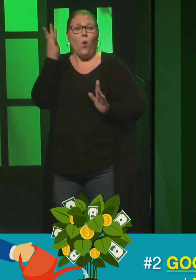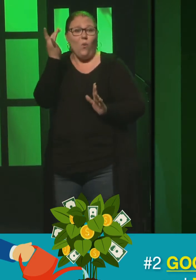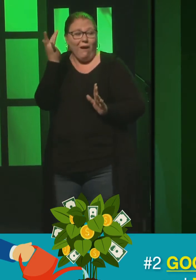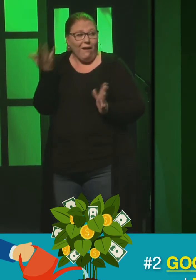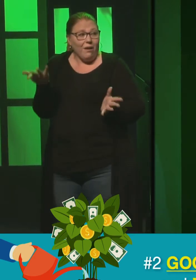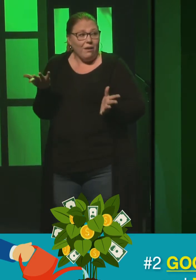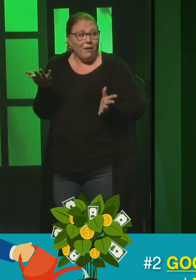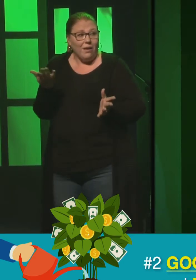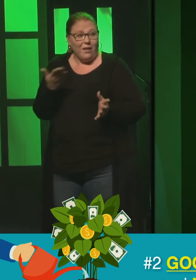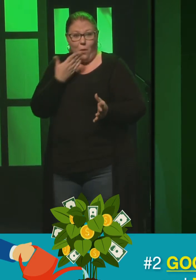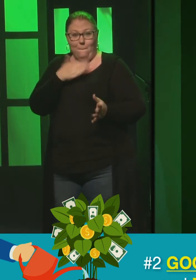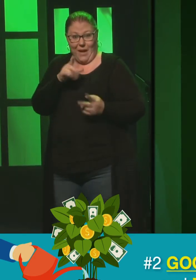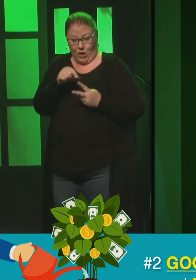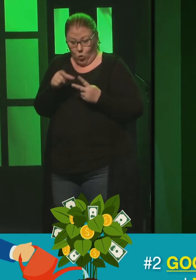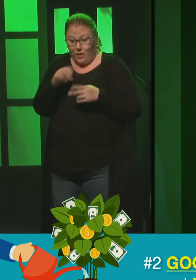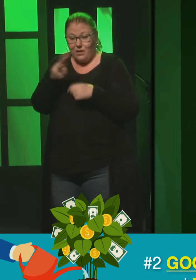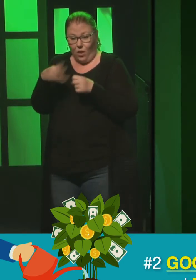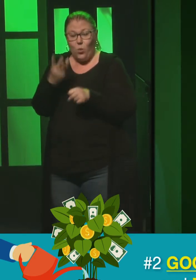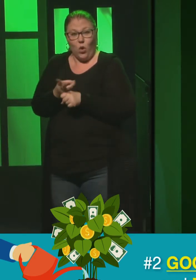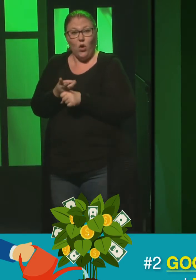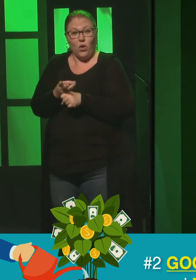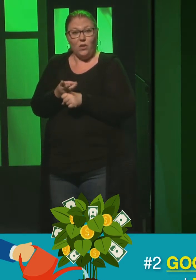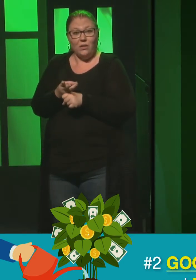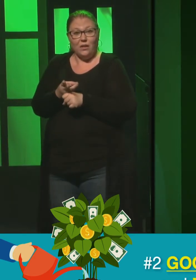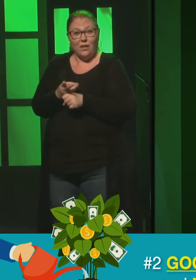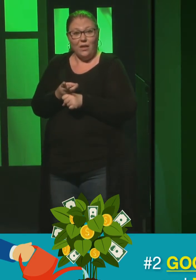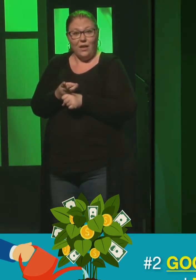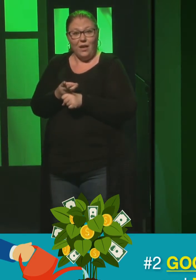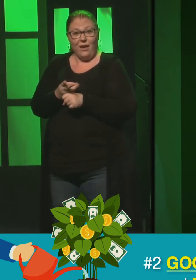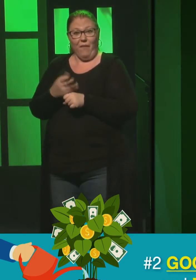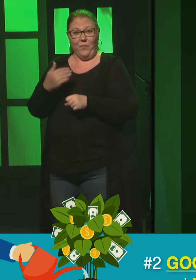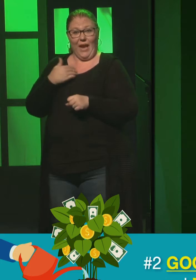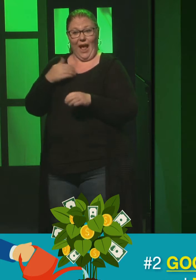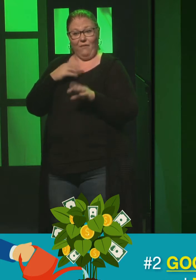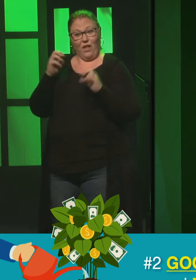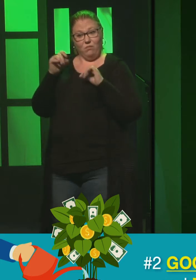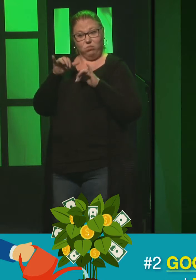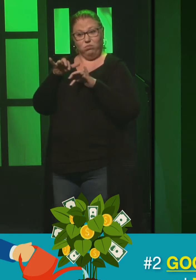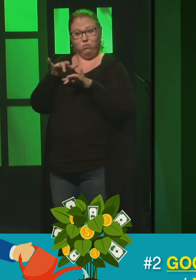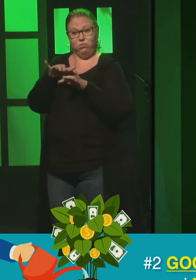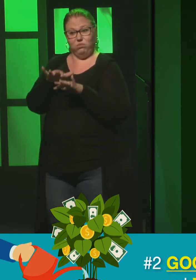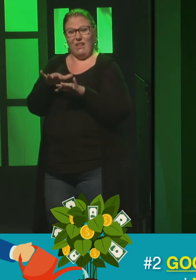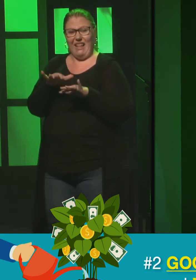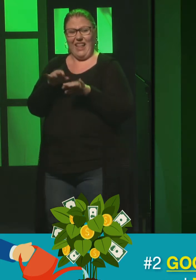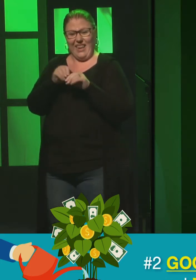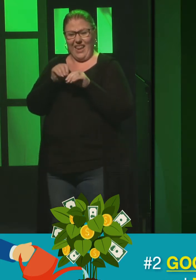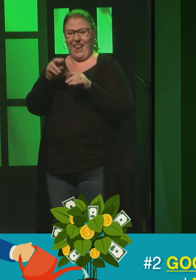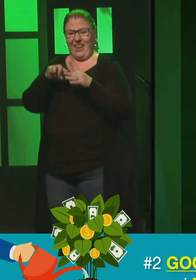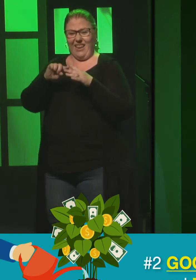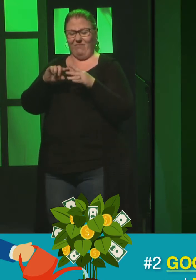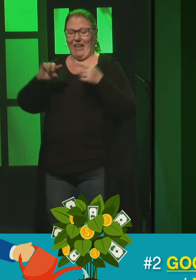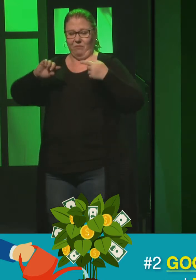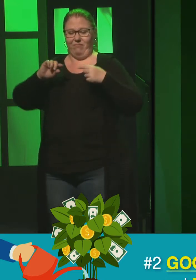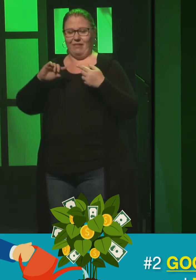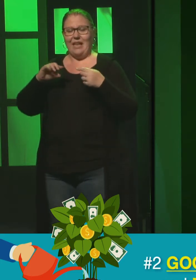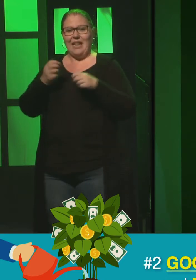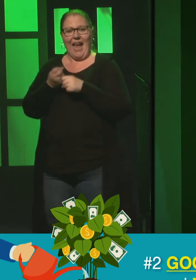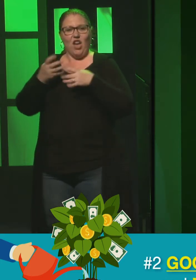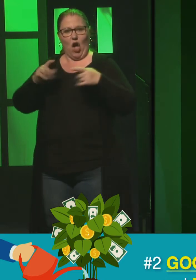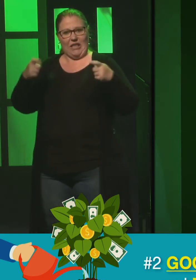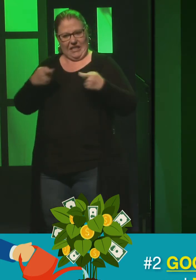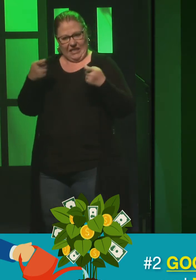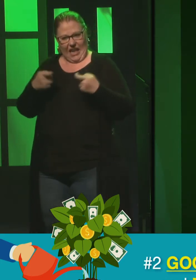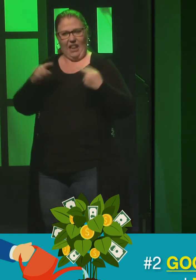there's bad choices in the world that have an overflow, a water flow effect. It's called sin. They wound.